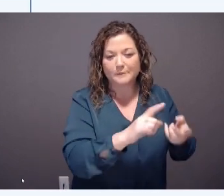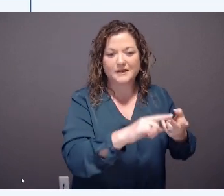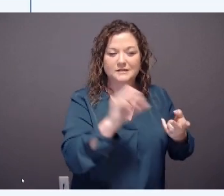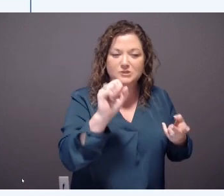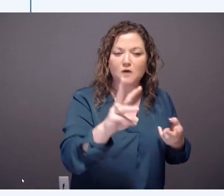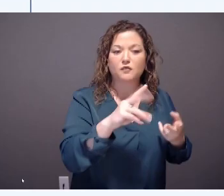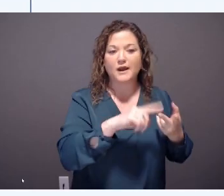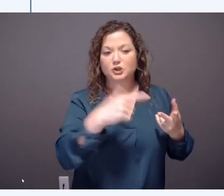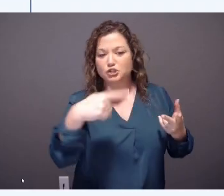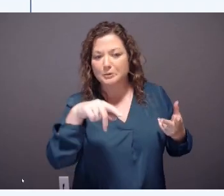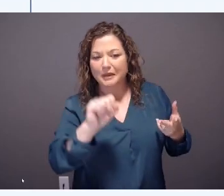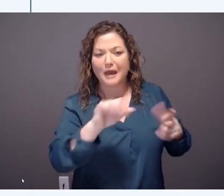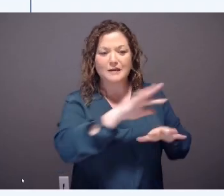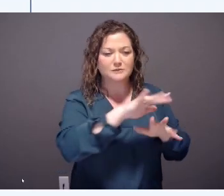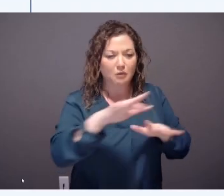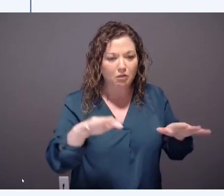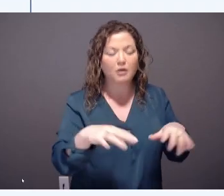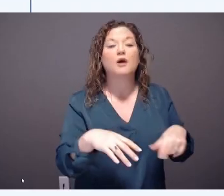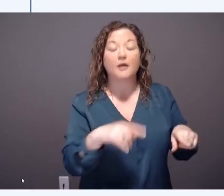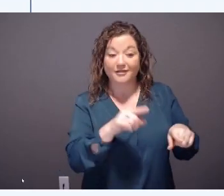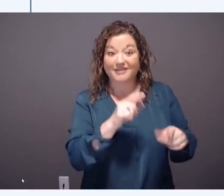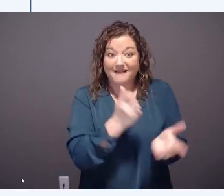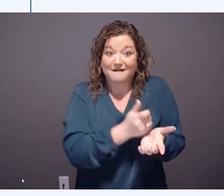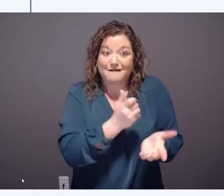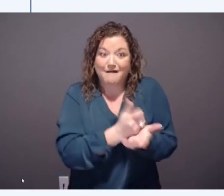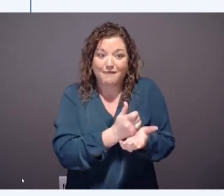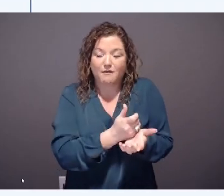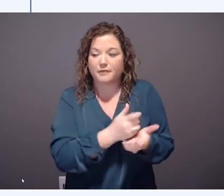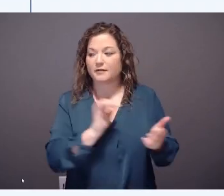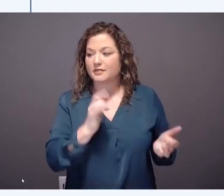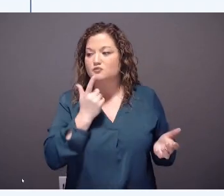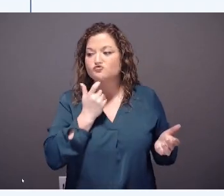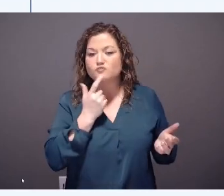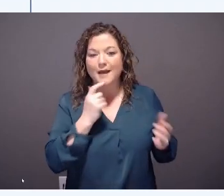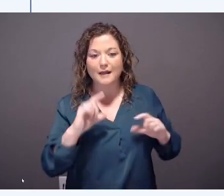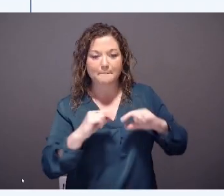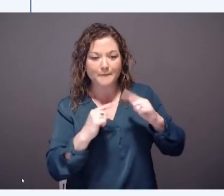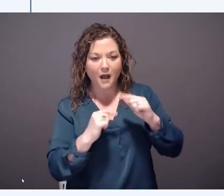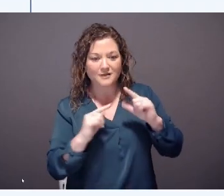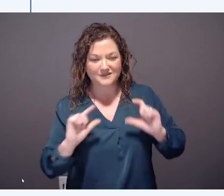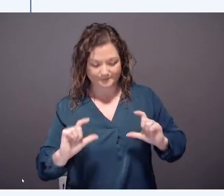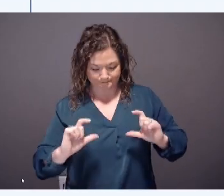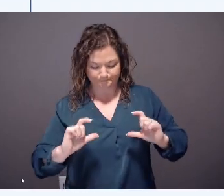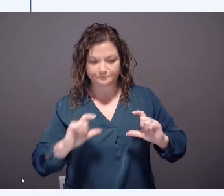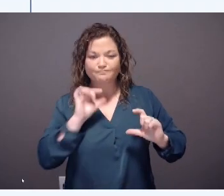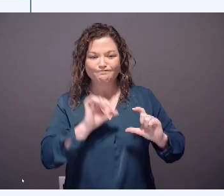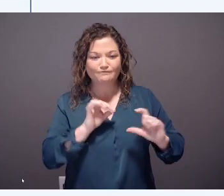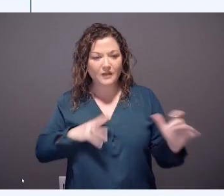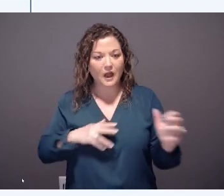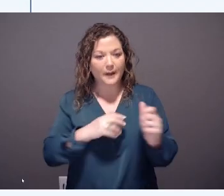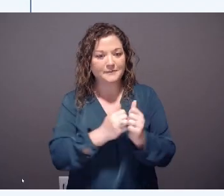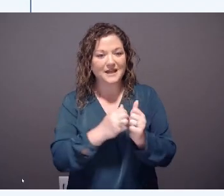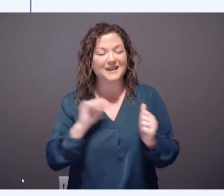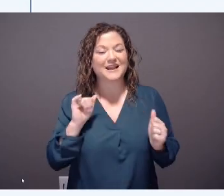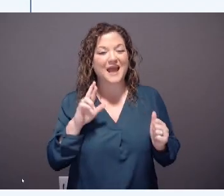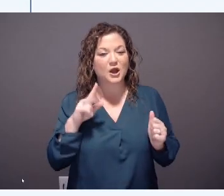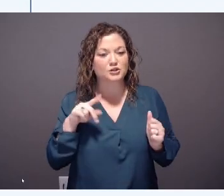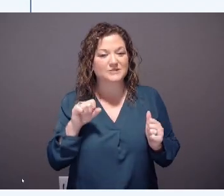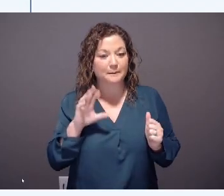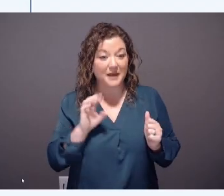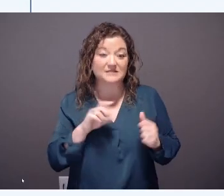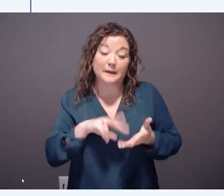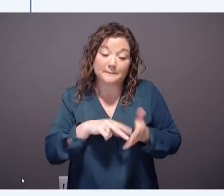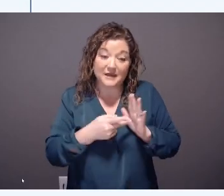units, that the box in the red is the updated airspace analysis showing our closure to be in February